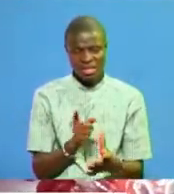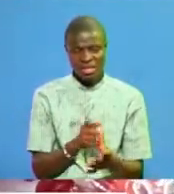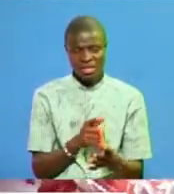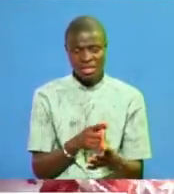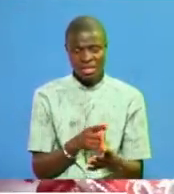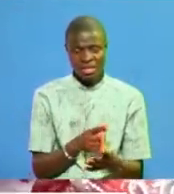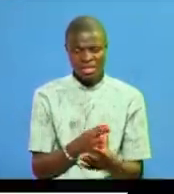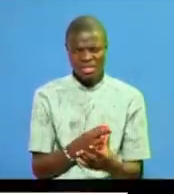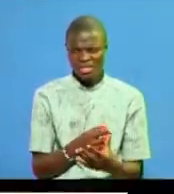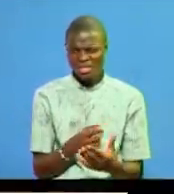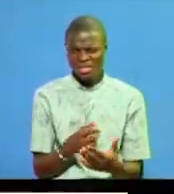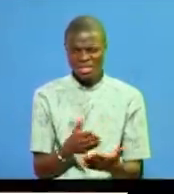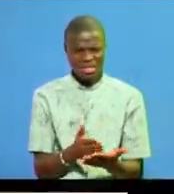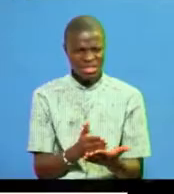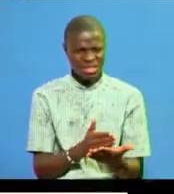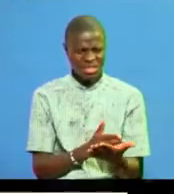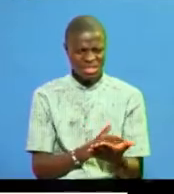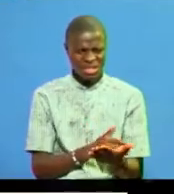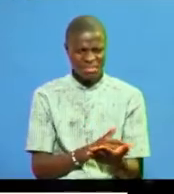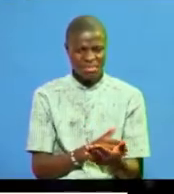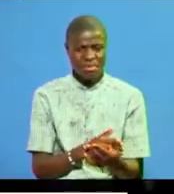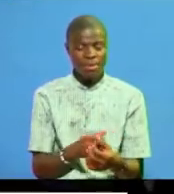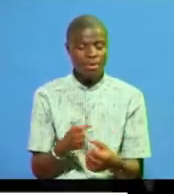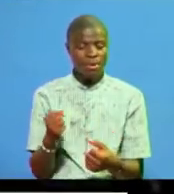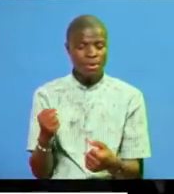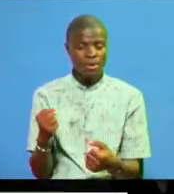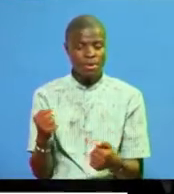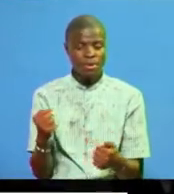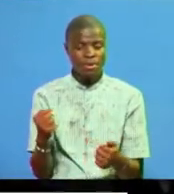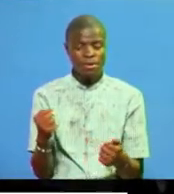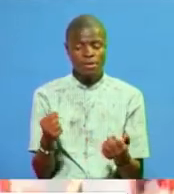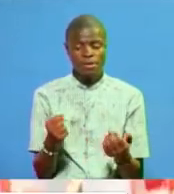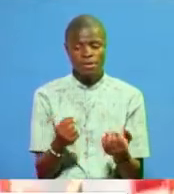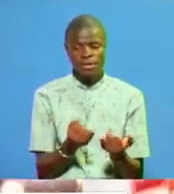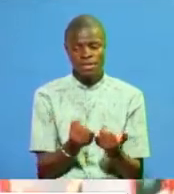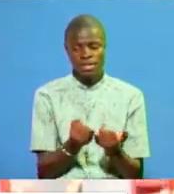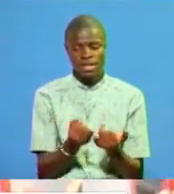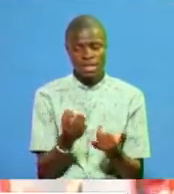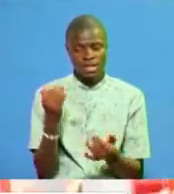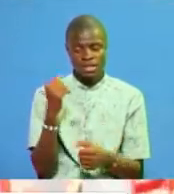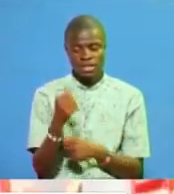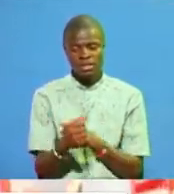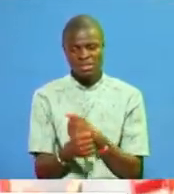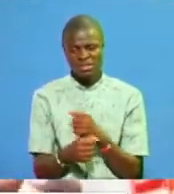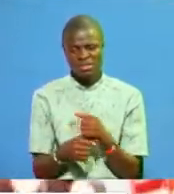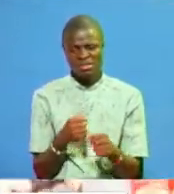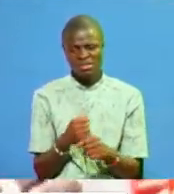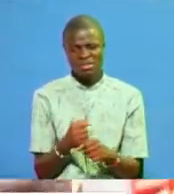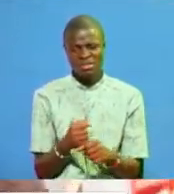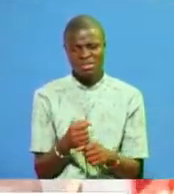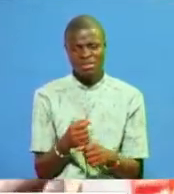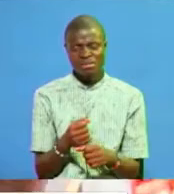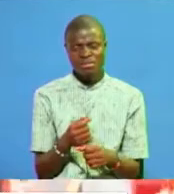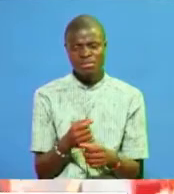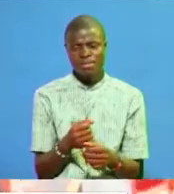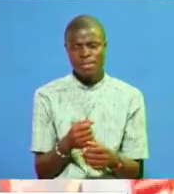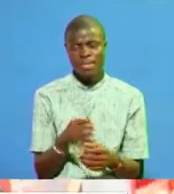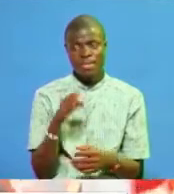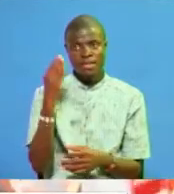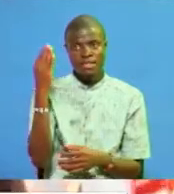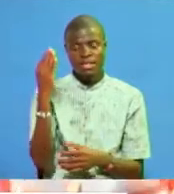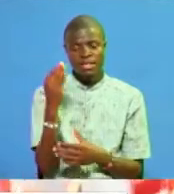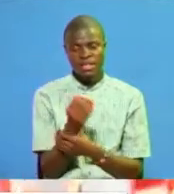on Saturday last week and customers have been closing in. Sunday hakukuwa na kazi sana, but leo